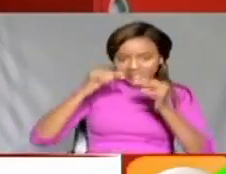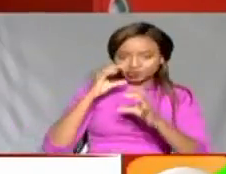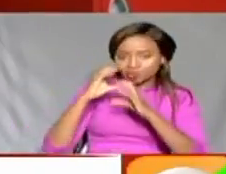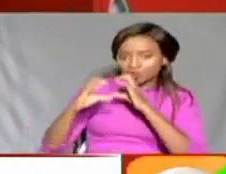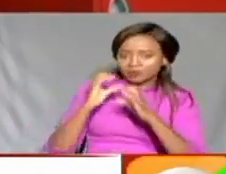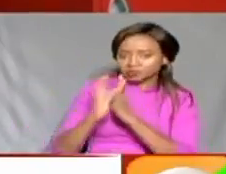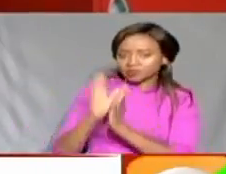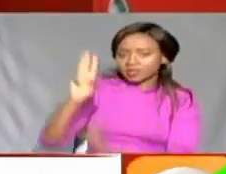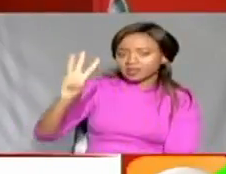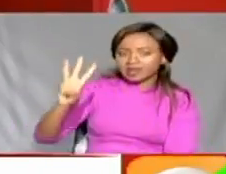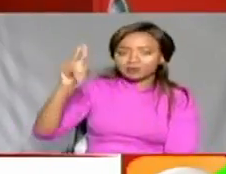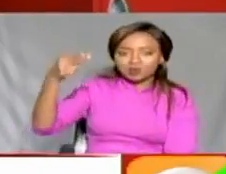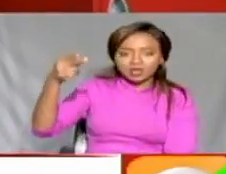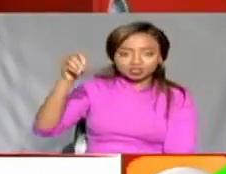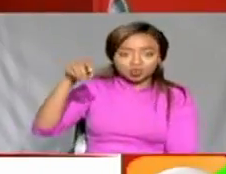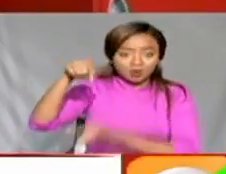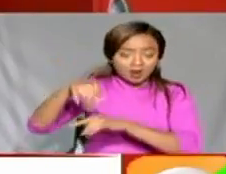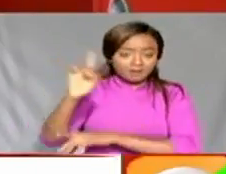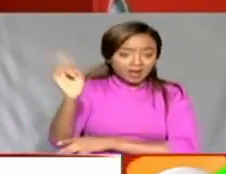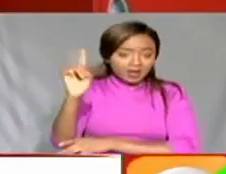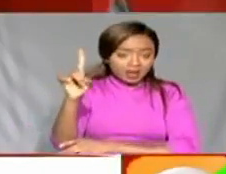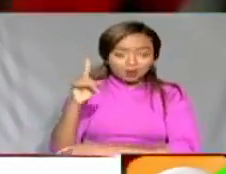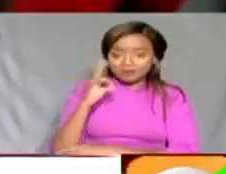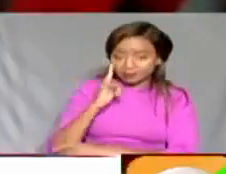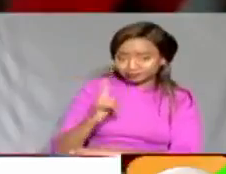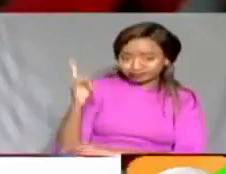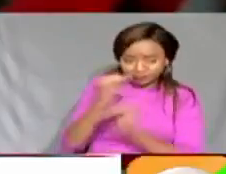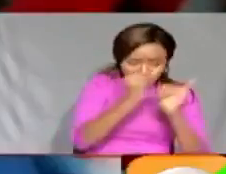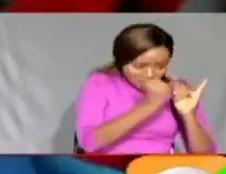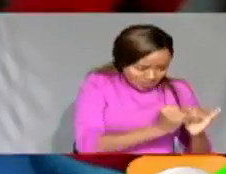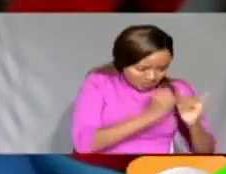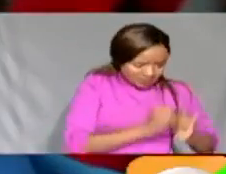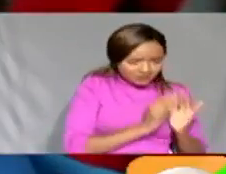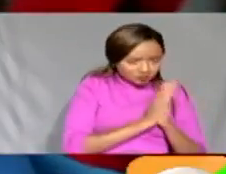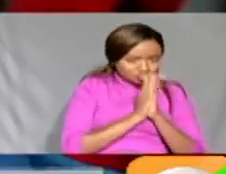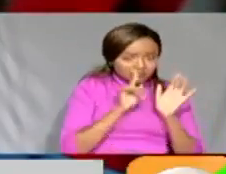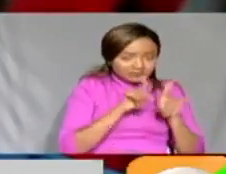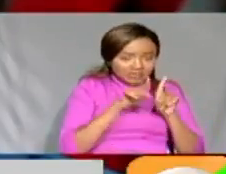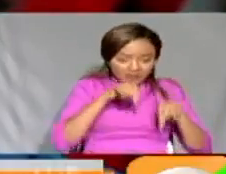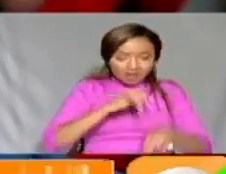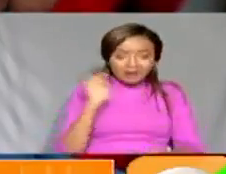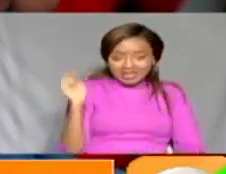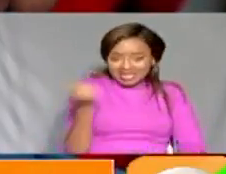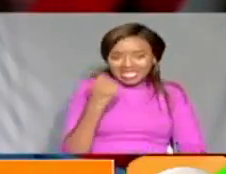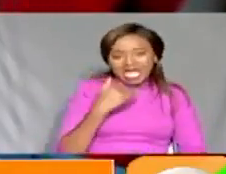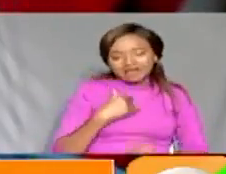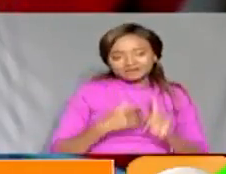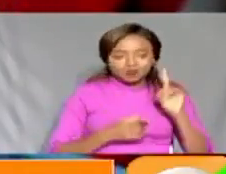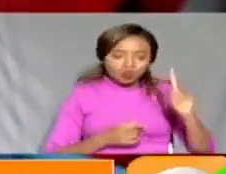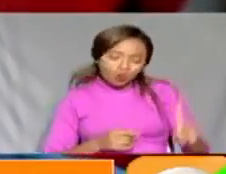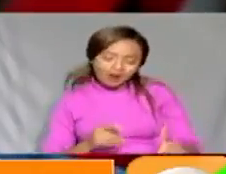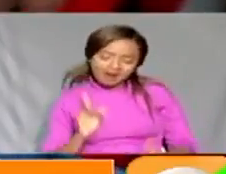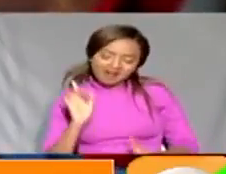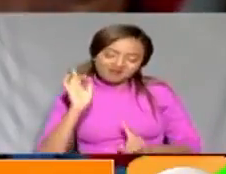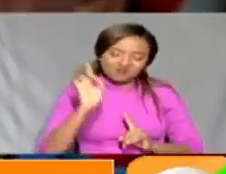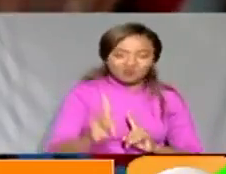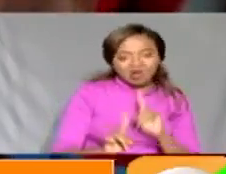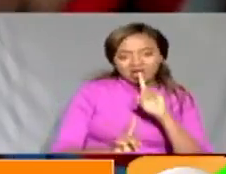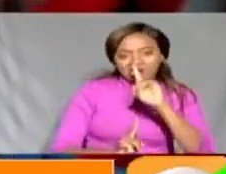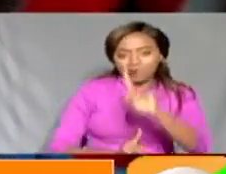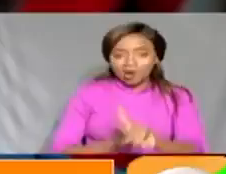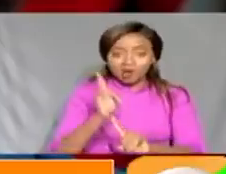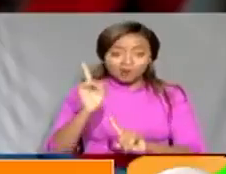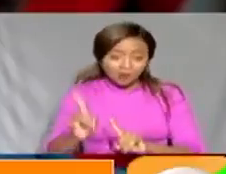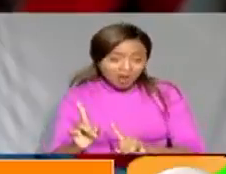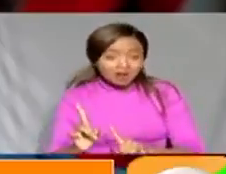Nairobi. Countries have sort of sporadic individual cases at the beginning, like Kenya is having at the moment. So you have one case or two cases, another